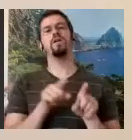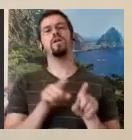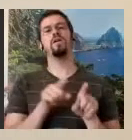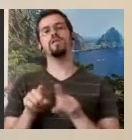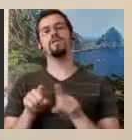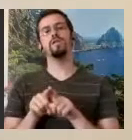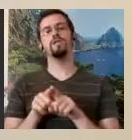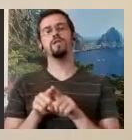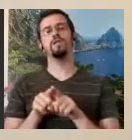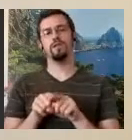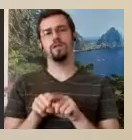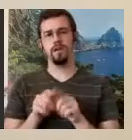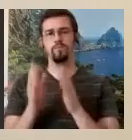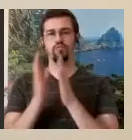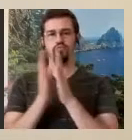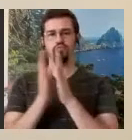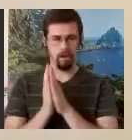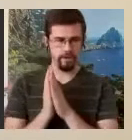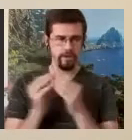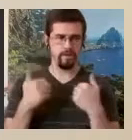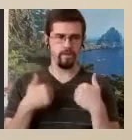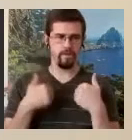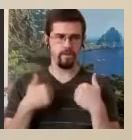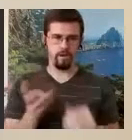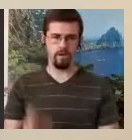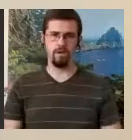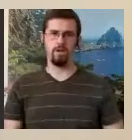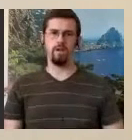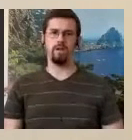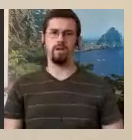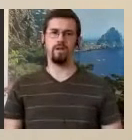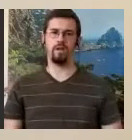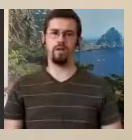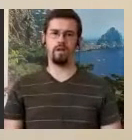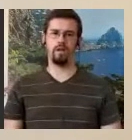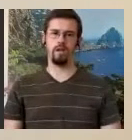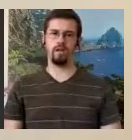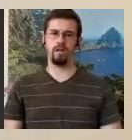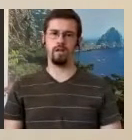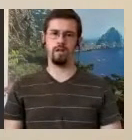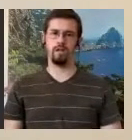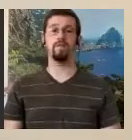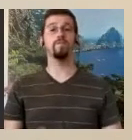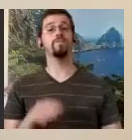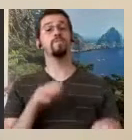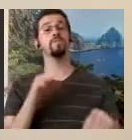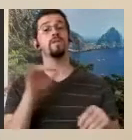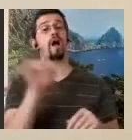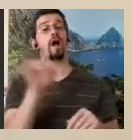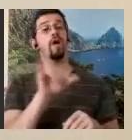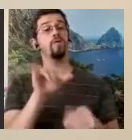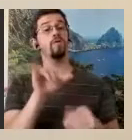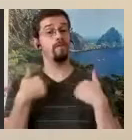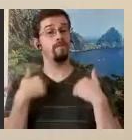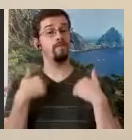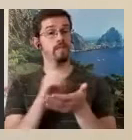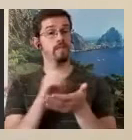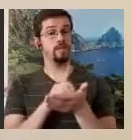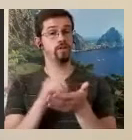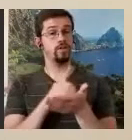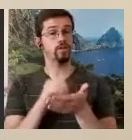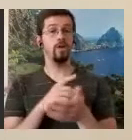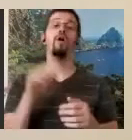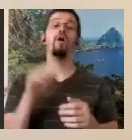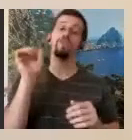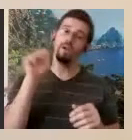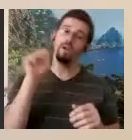That's it mainly. So. Well, you've also done dictionaries, haven't you? Of course, that may not be your This is the Literature Puddle. Yes,